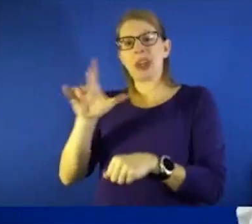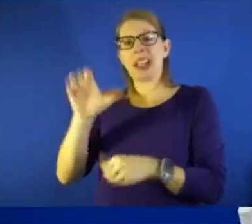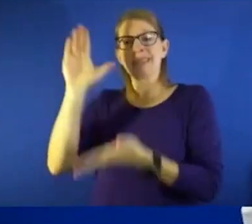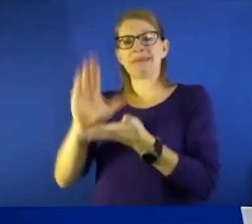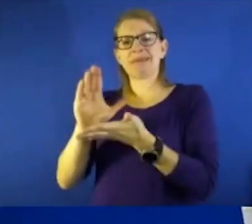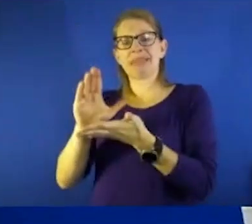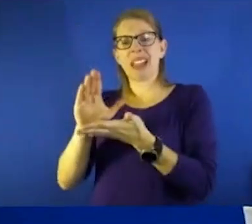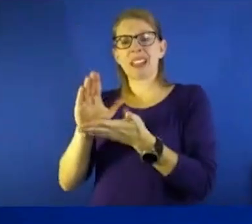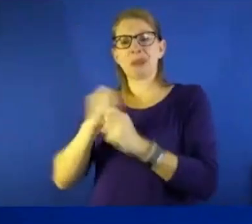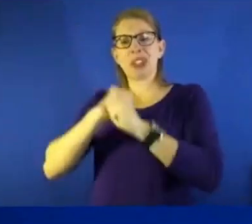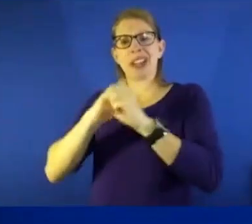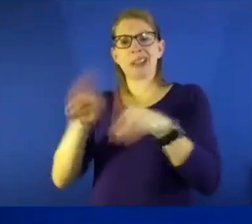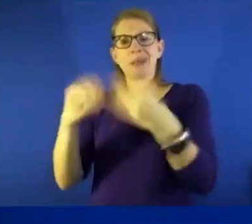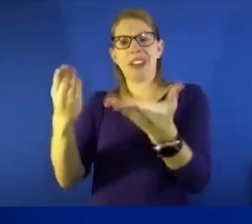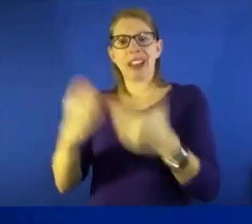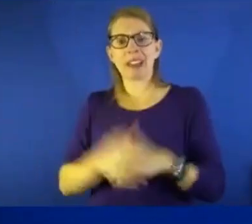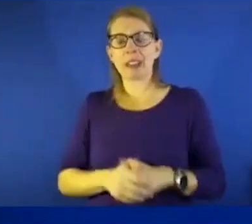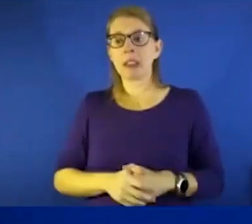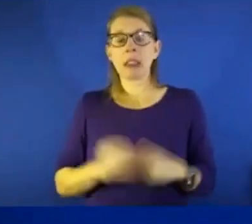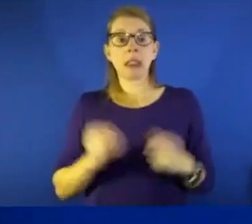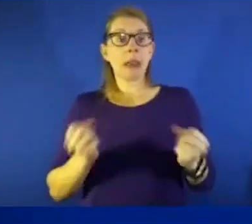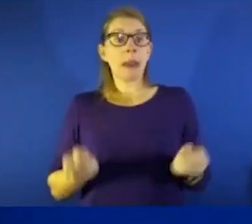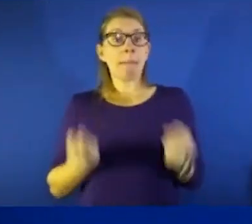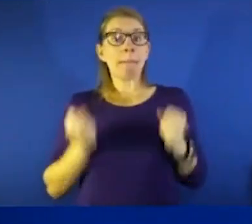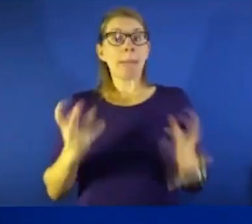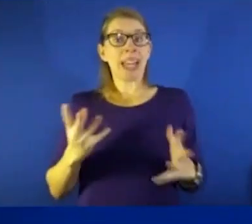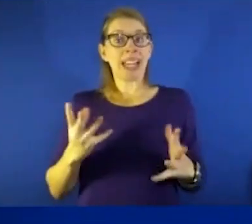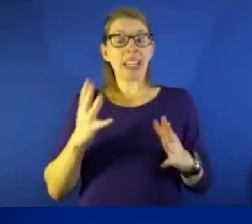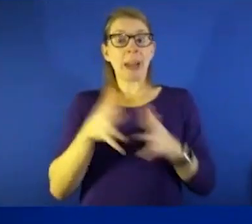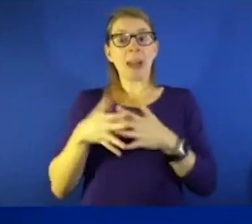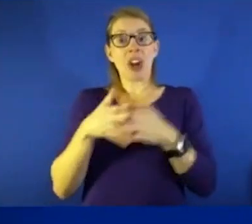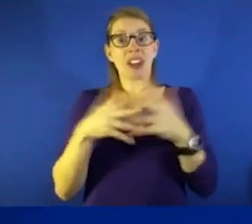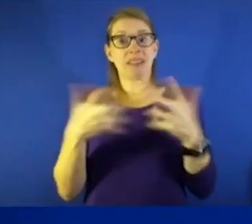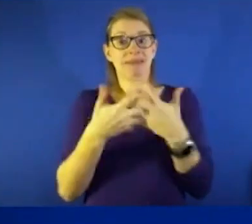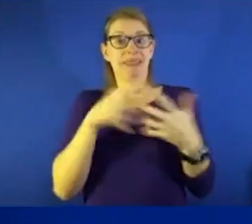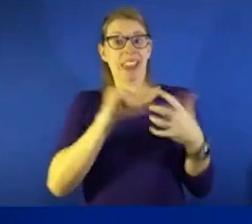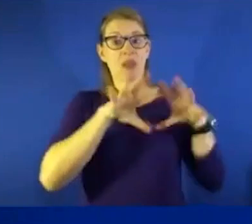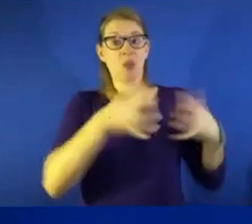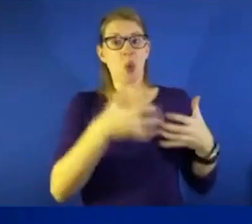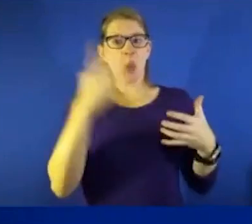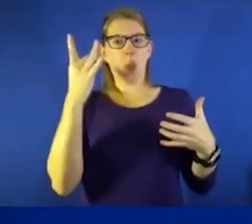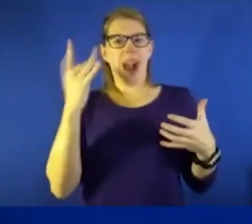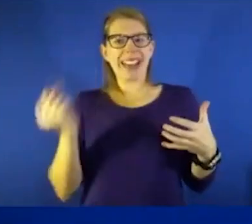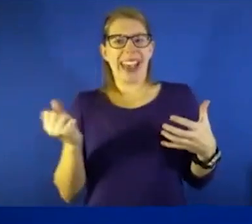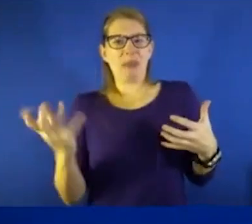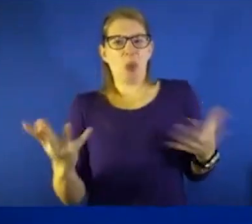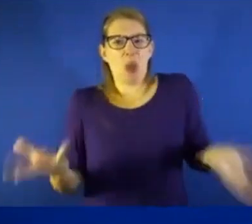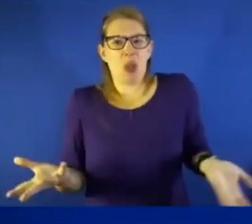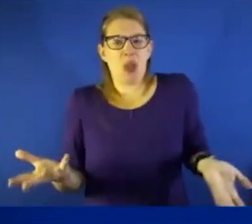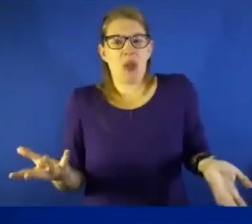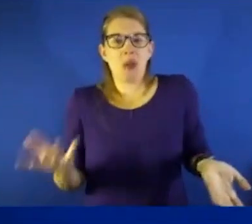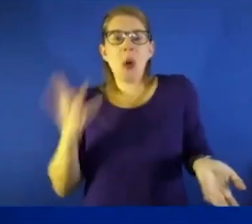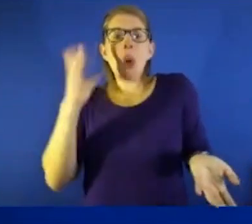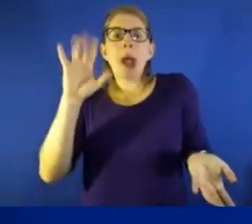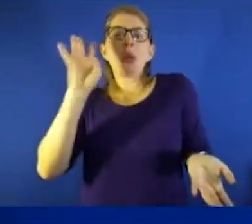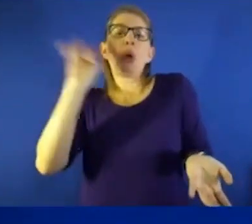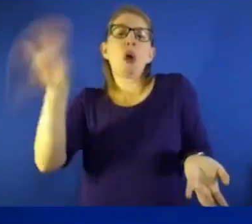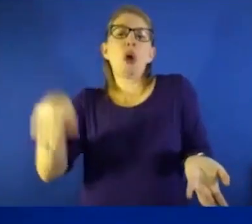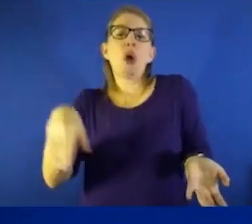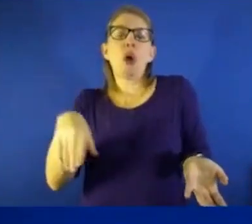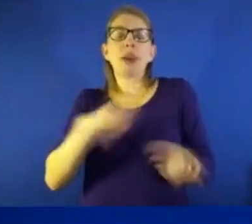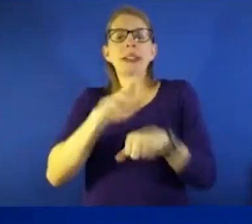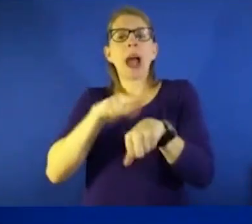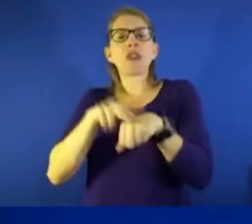that's so many older Americans, I would just say to you, why gamble? Why throw the dice and say, oh, natural immunity? Why not